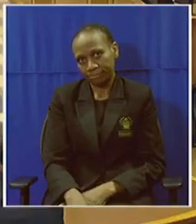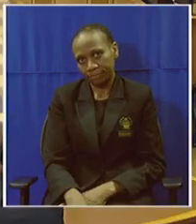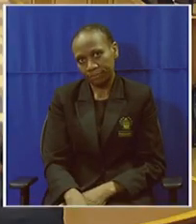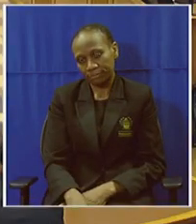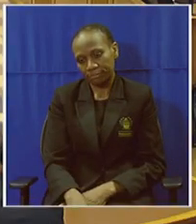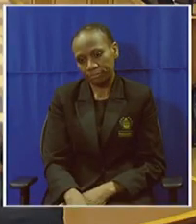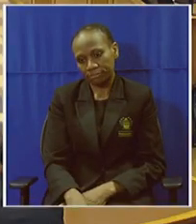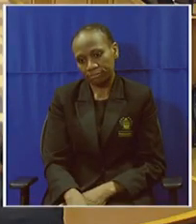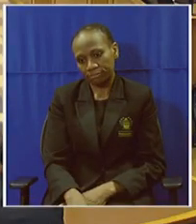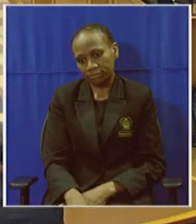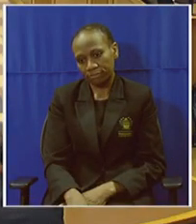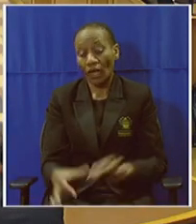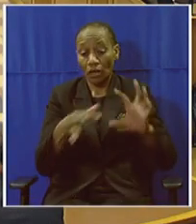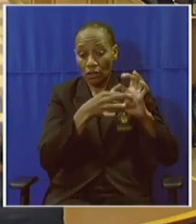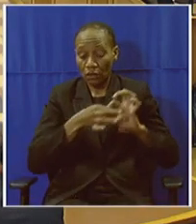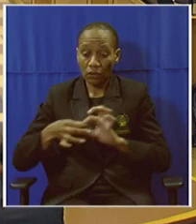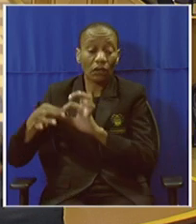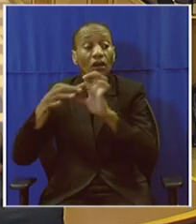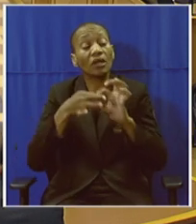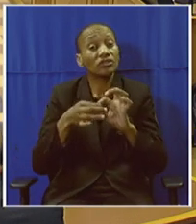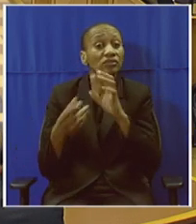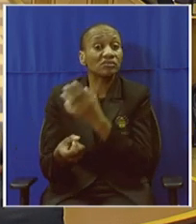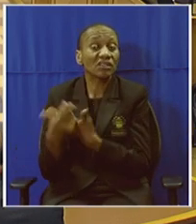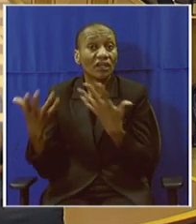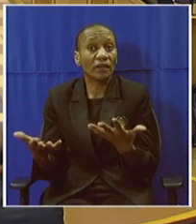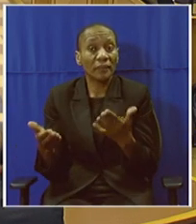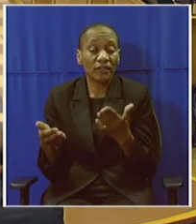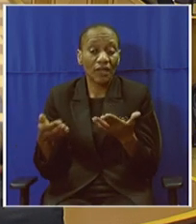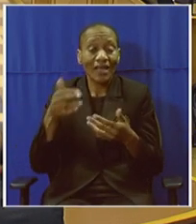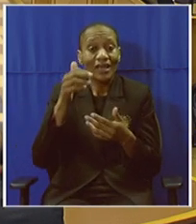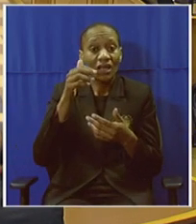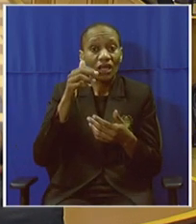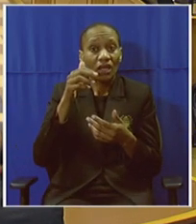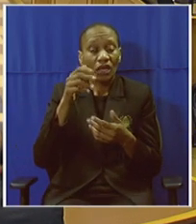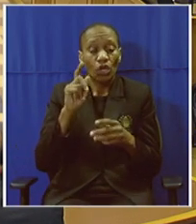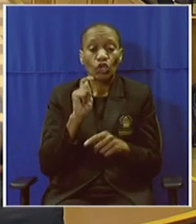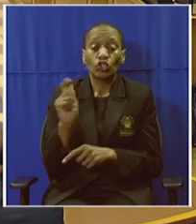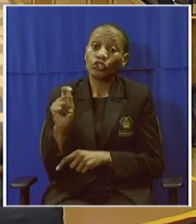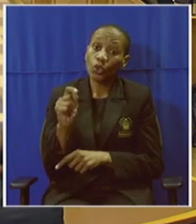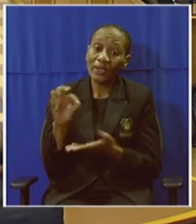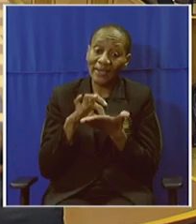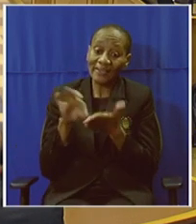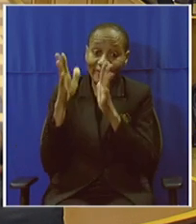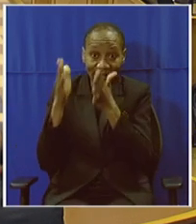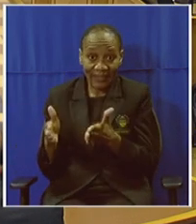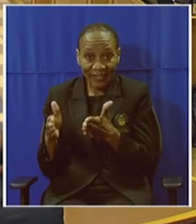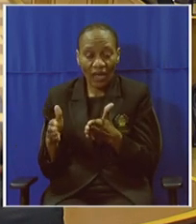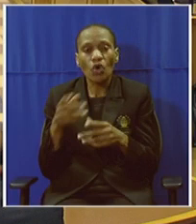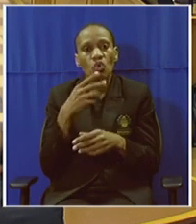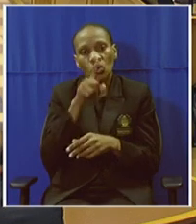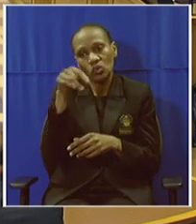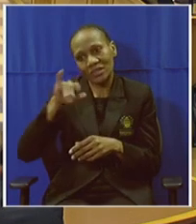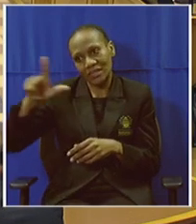The dysfunctional alliance newly appointed Federal Council Chair, aka the toilet cleaner Helen Zille, believes, quote and